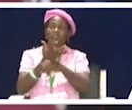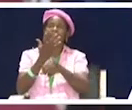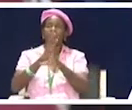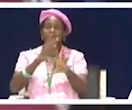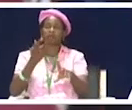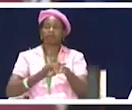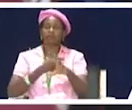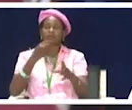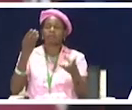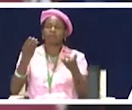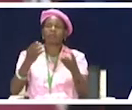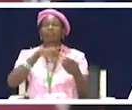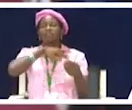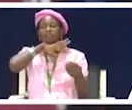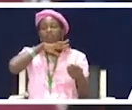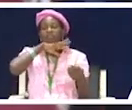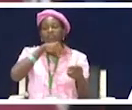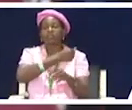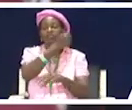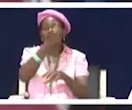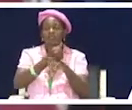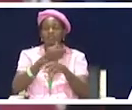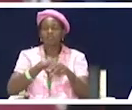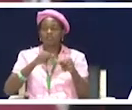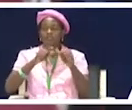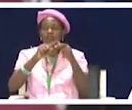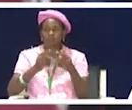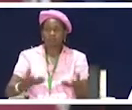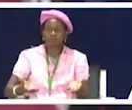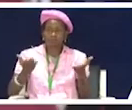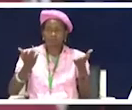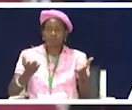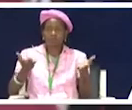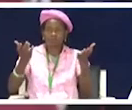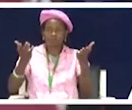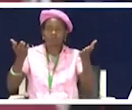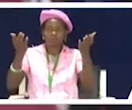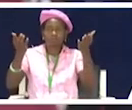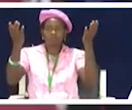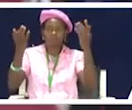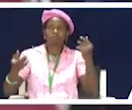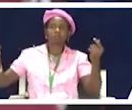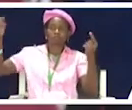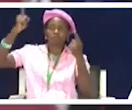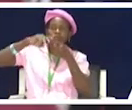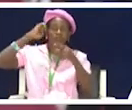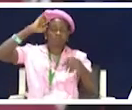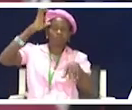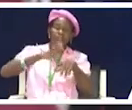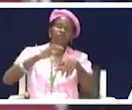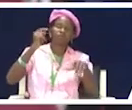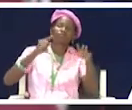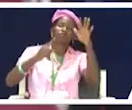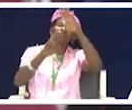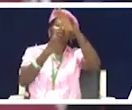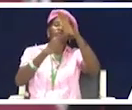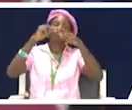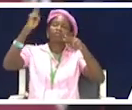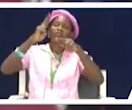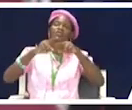dunghill and continue to raise him up until he has reached the top, sitting